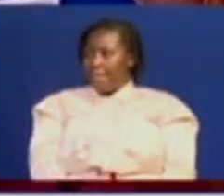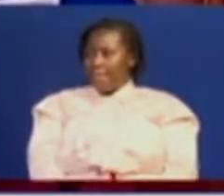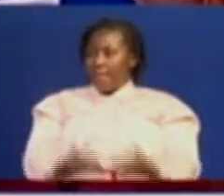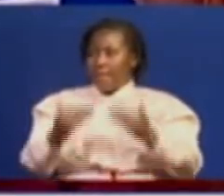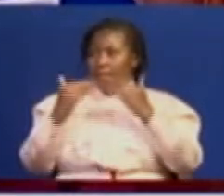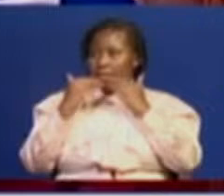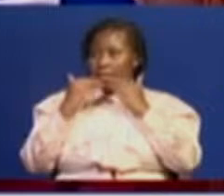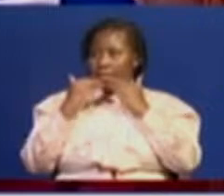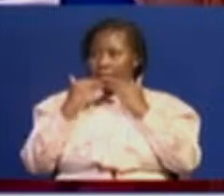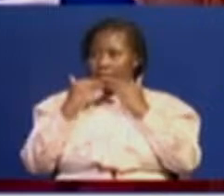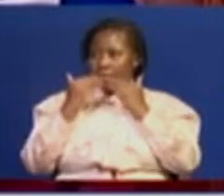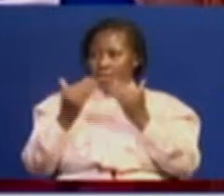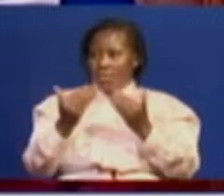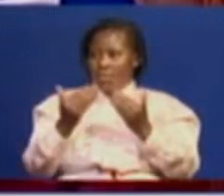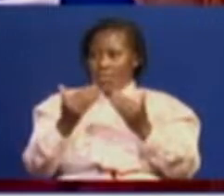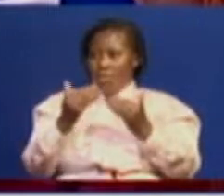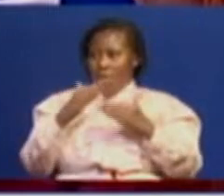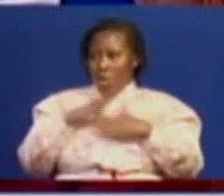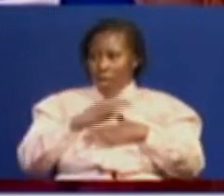Thank you,